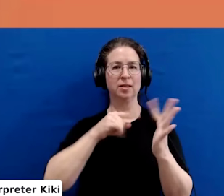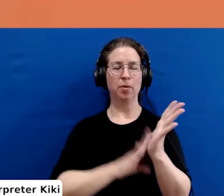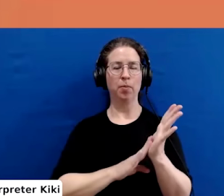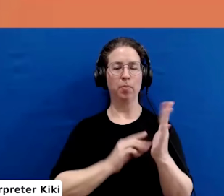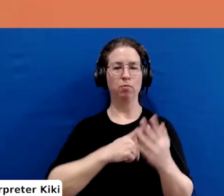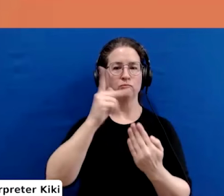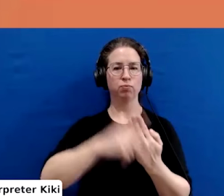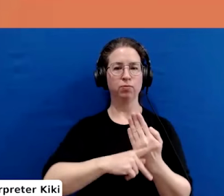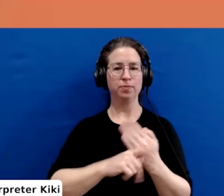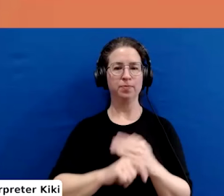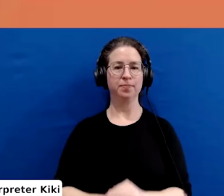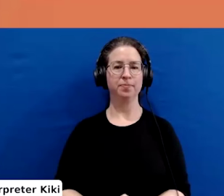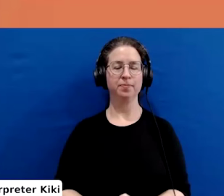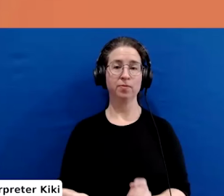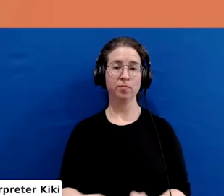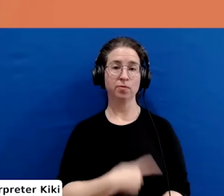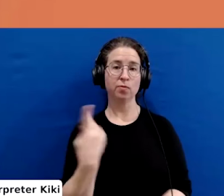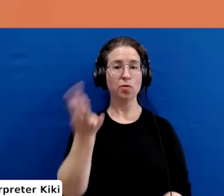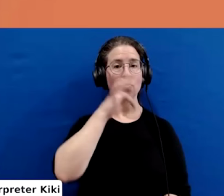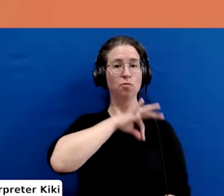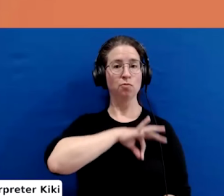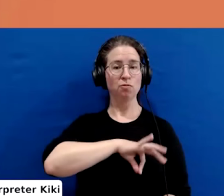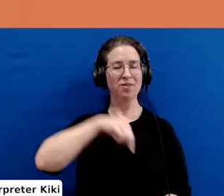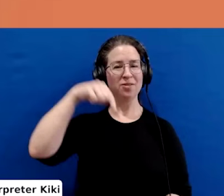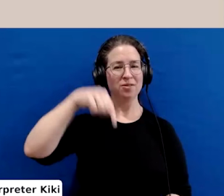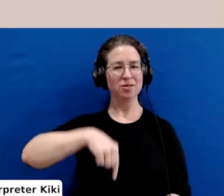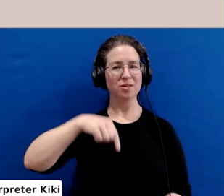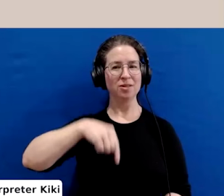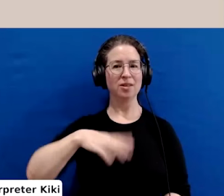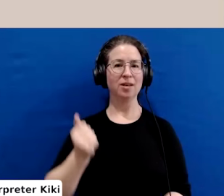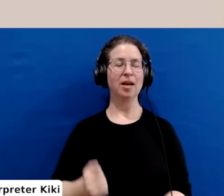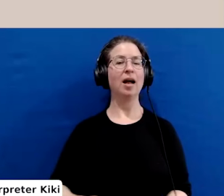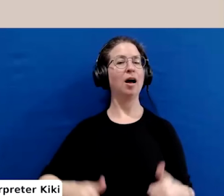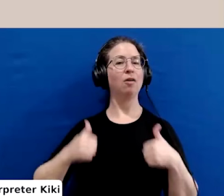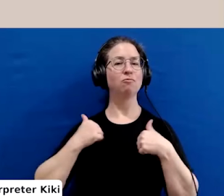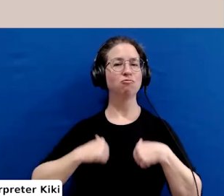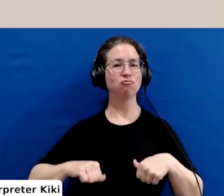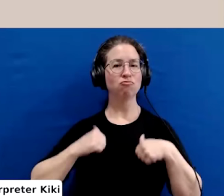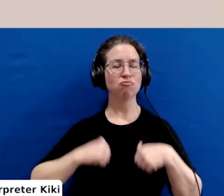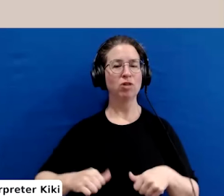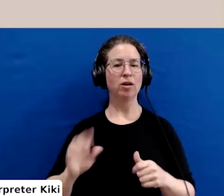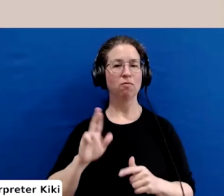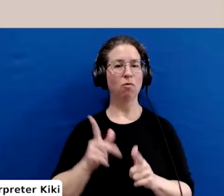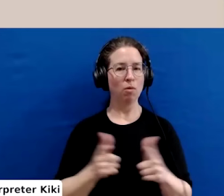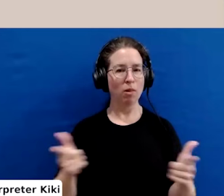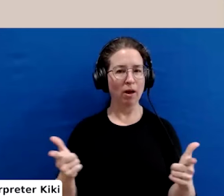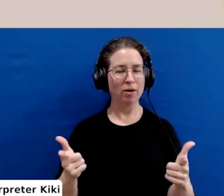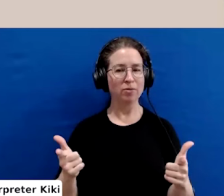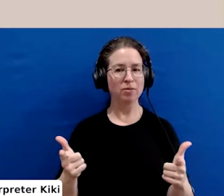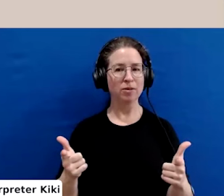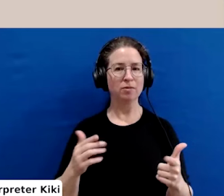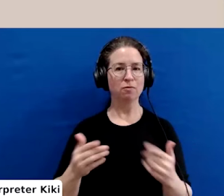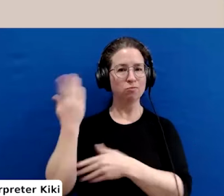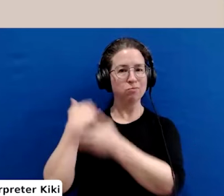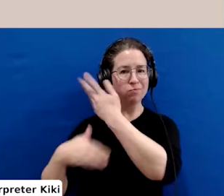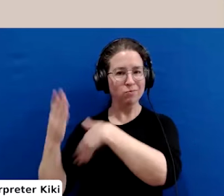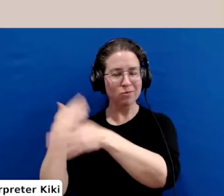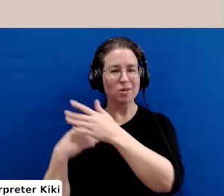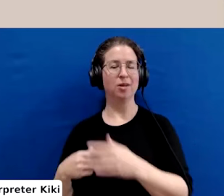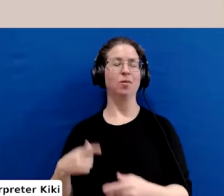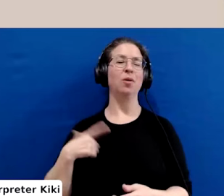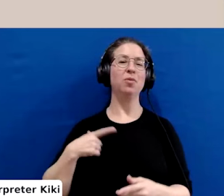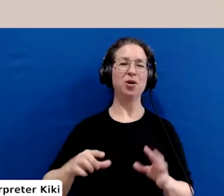We've had the great privilege here at the Academy to have language training with traditional owners, but with ASL interpreters with us today,